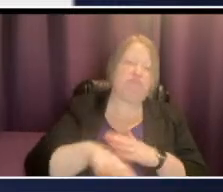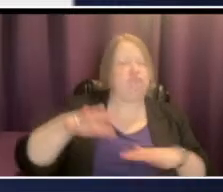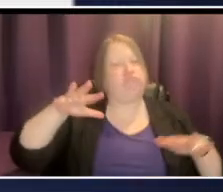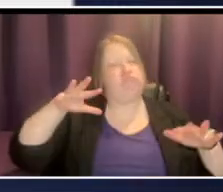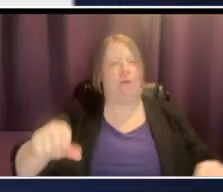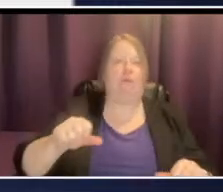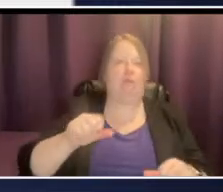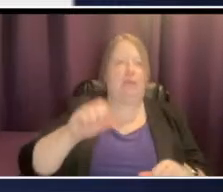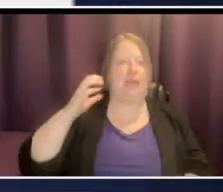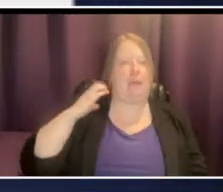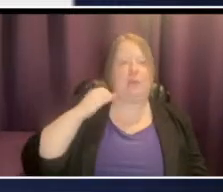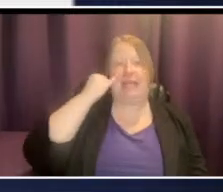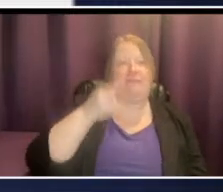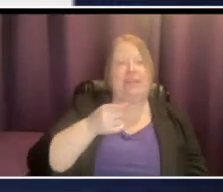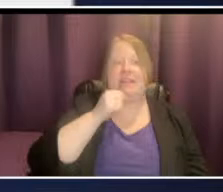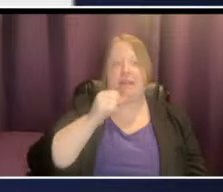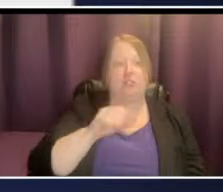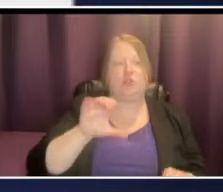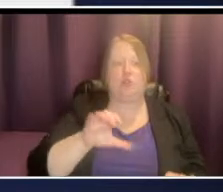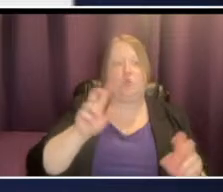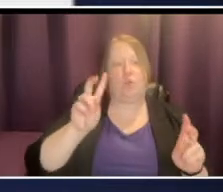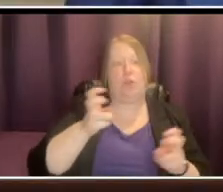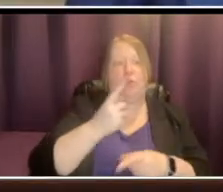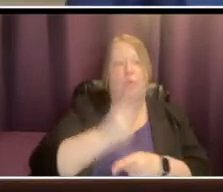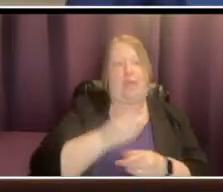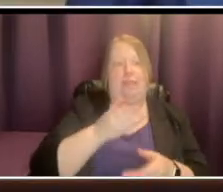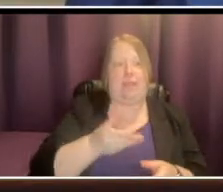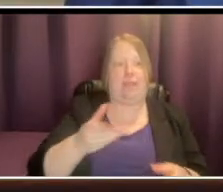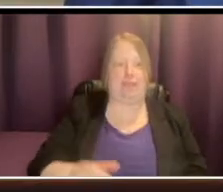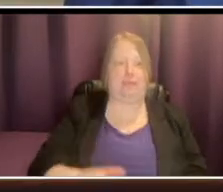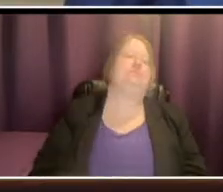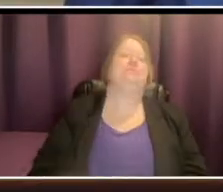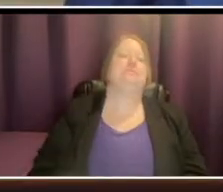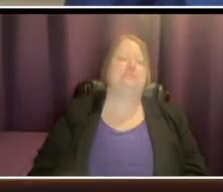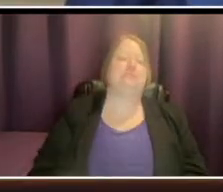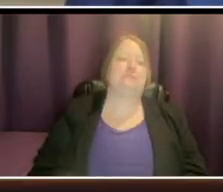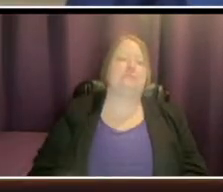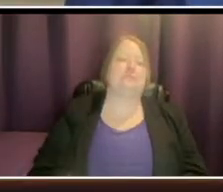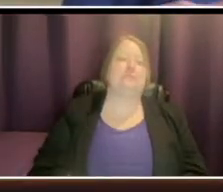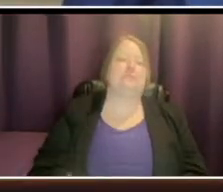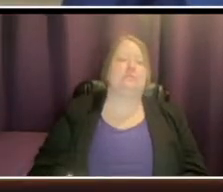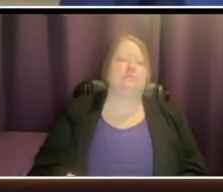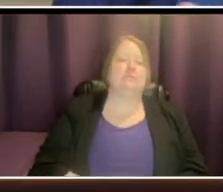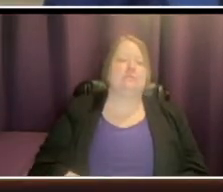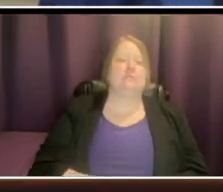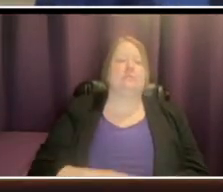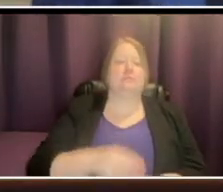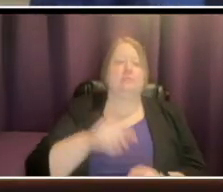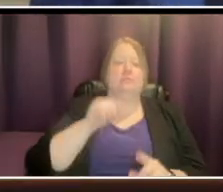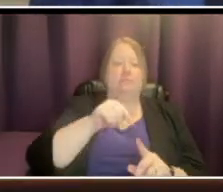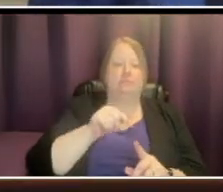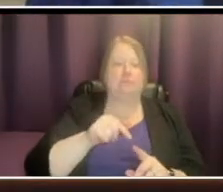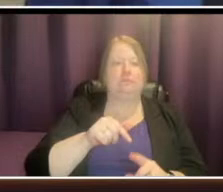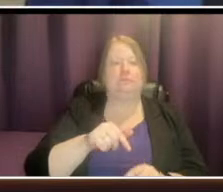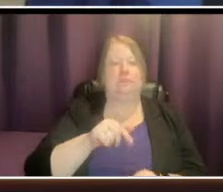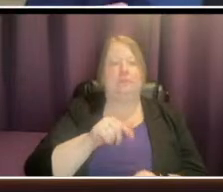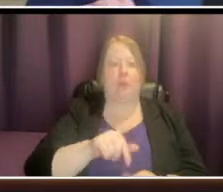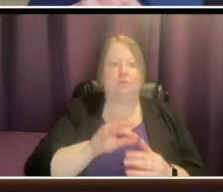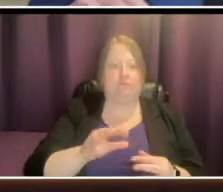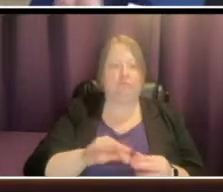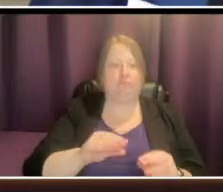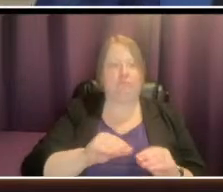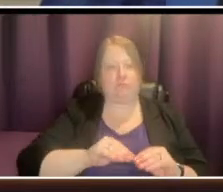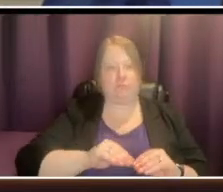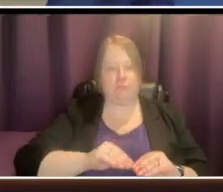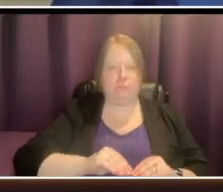thing. The anger reflected in these postings was obvious to the man at the center of the storm on January 6th,